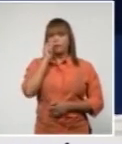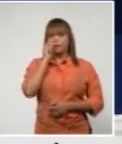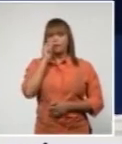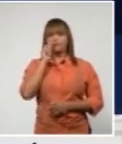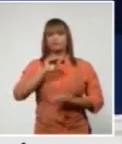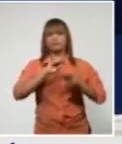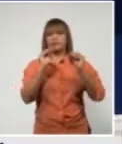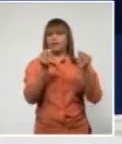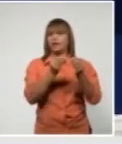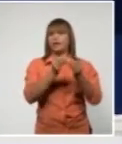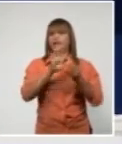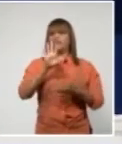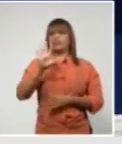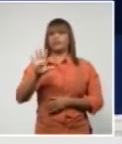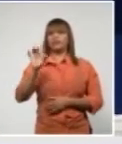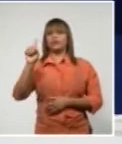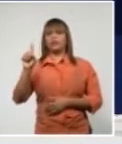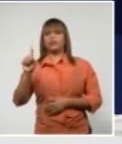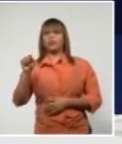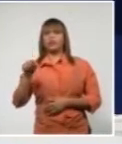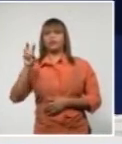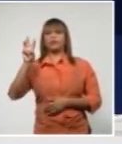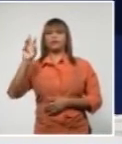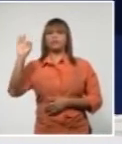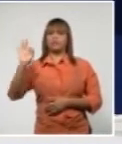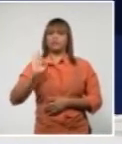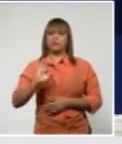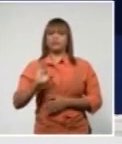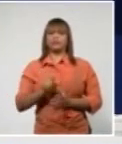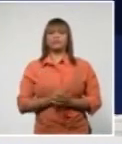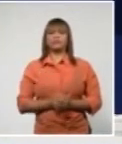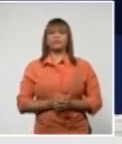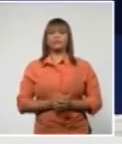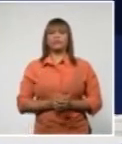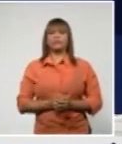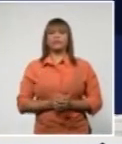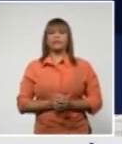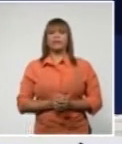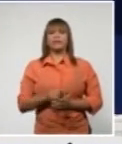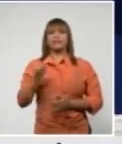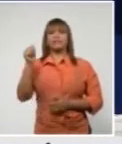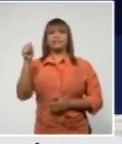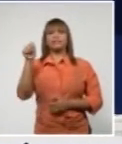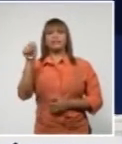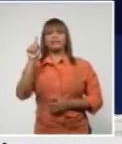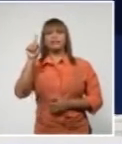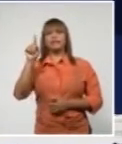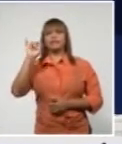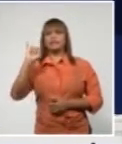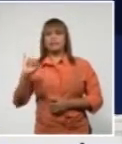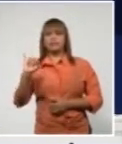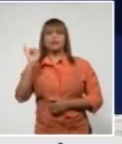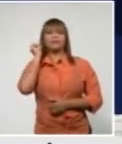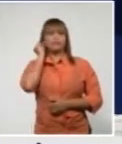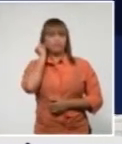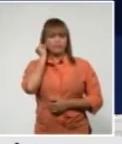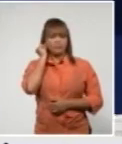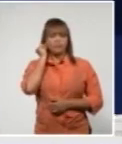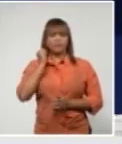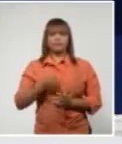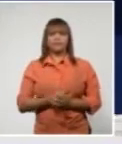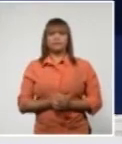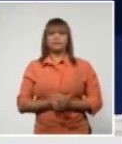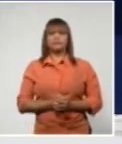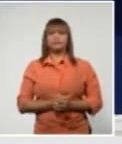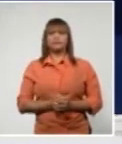Cuba. Of these, 528 or 84.5% have